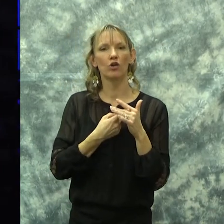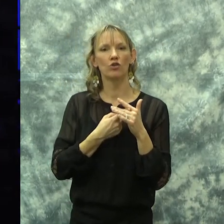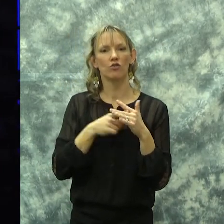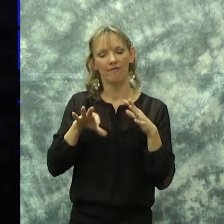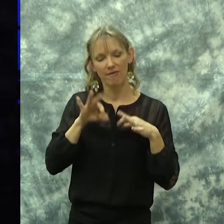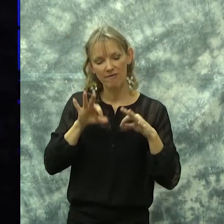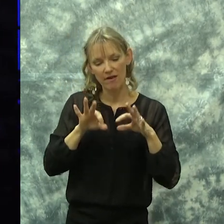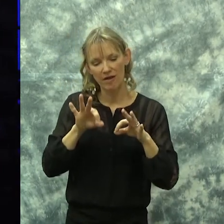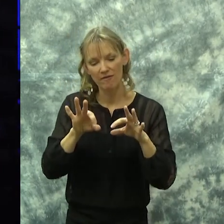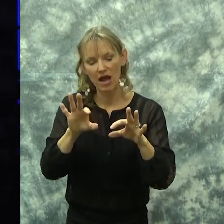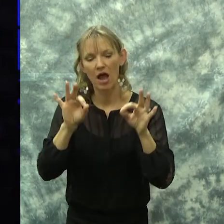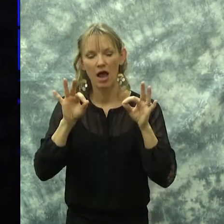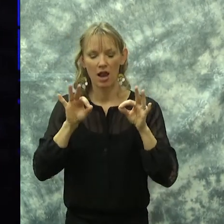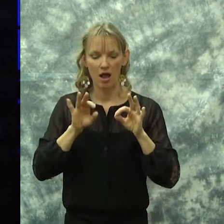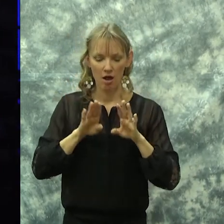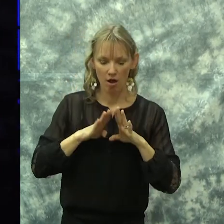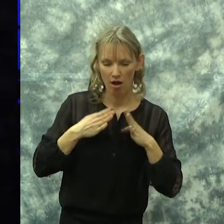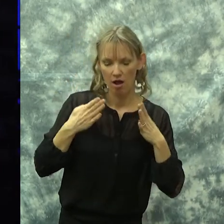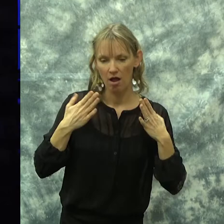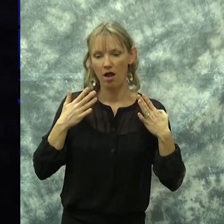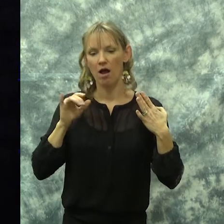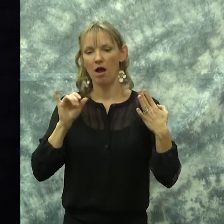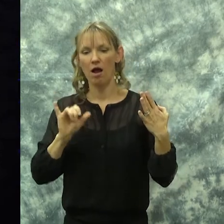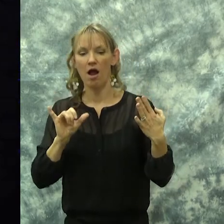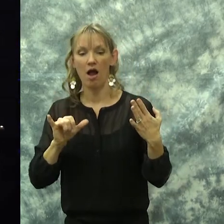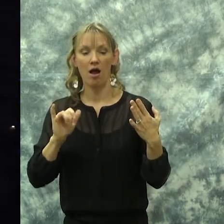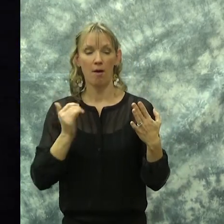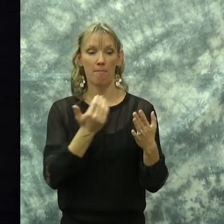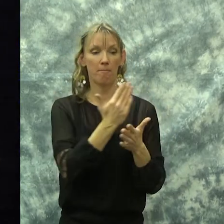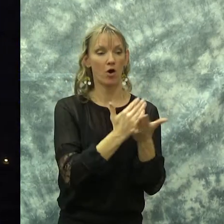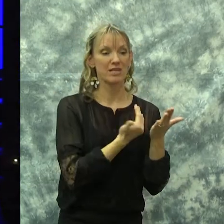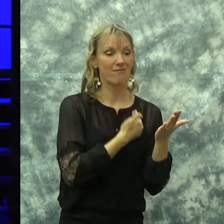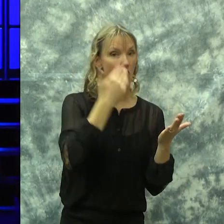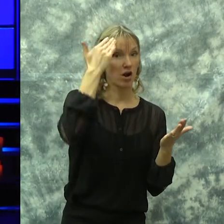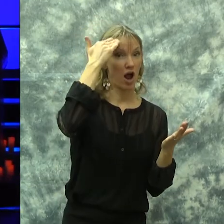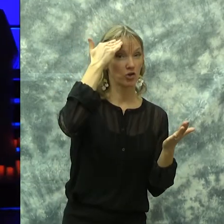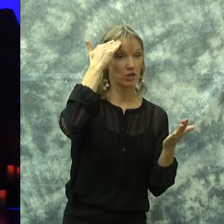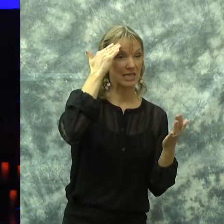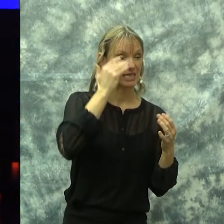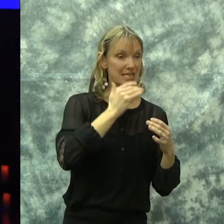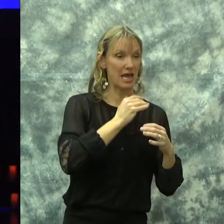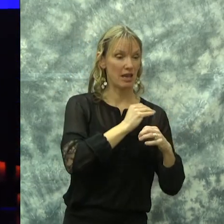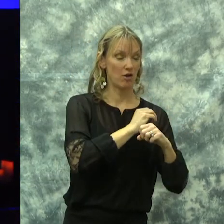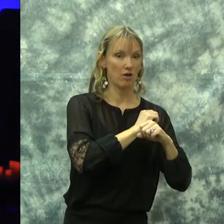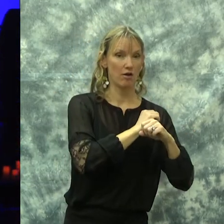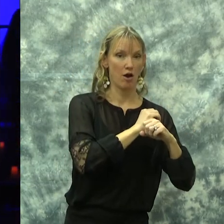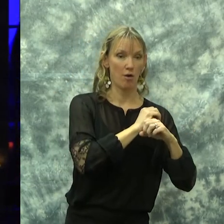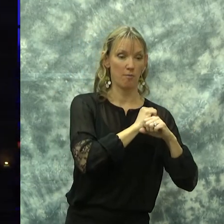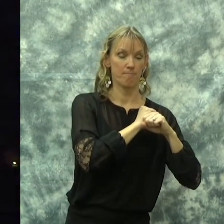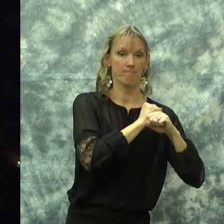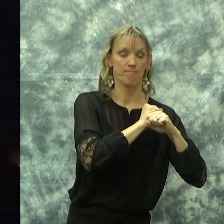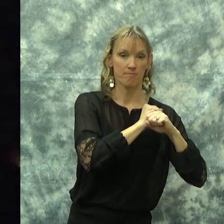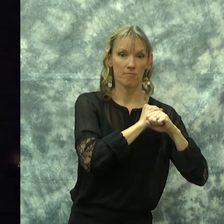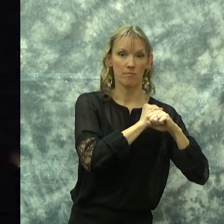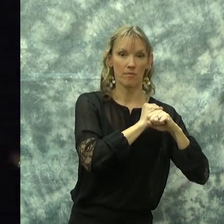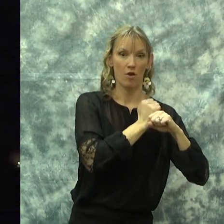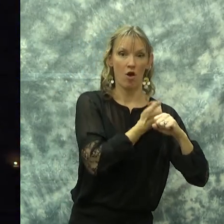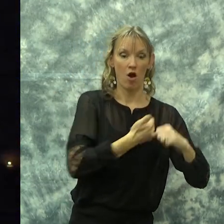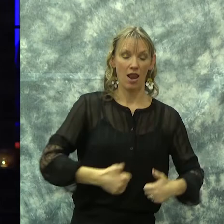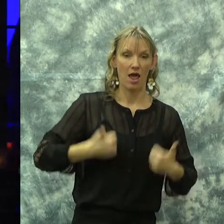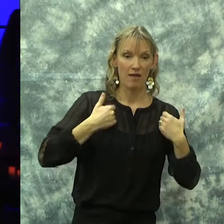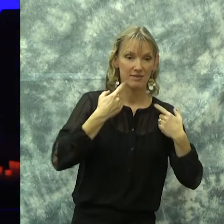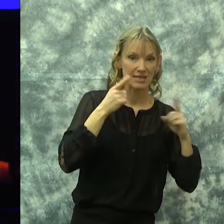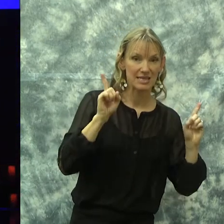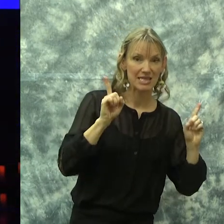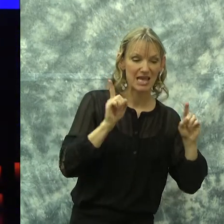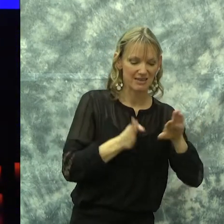unfurl. We begin to remove those aspects of our consciousness that are holding our lives back from success